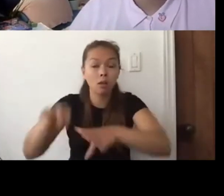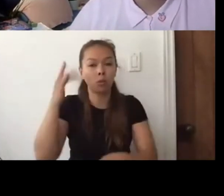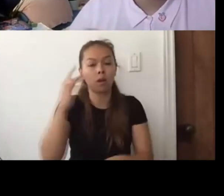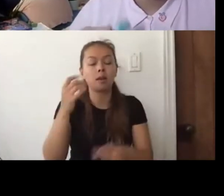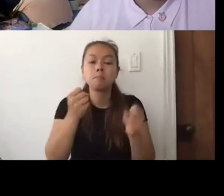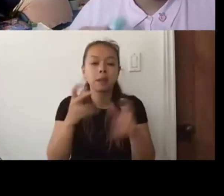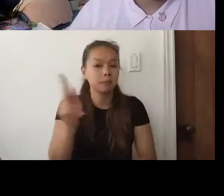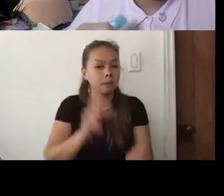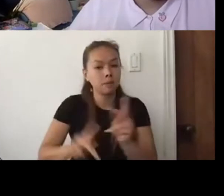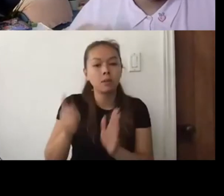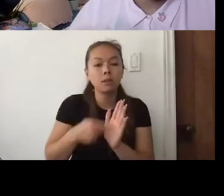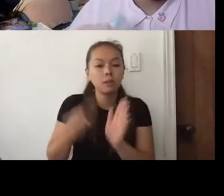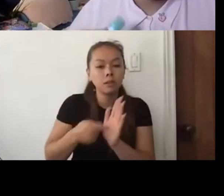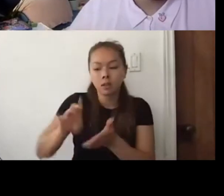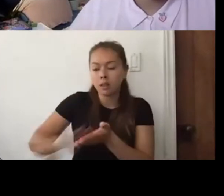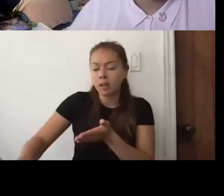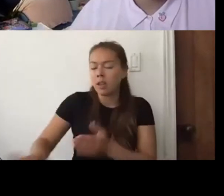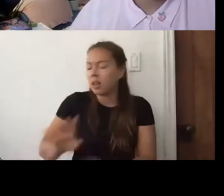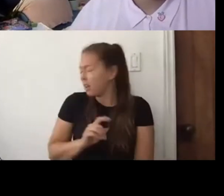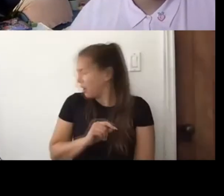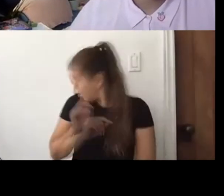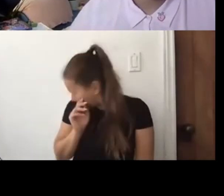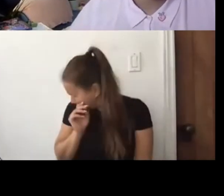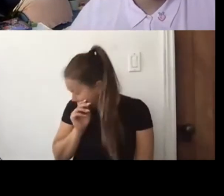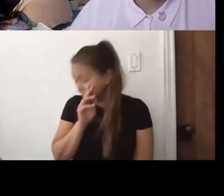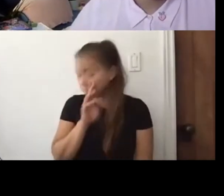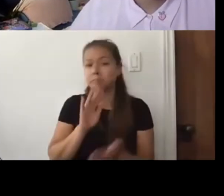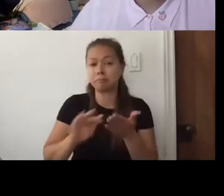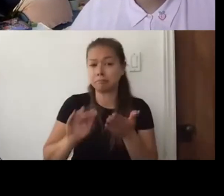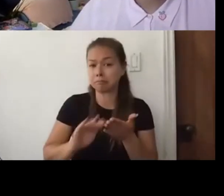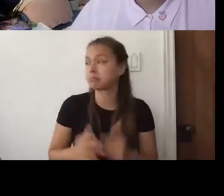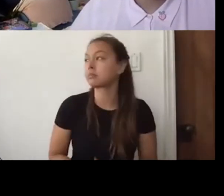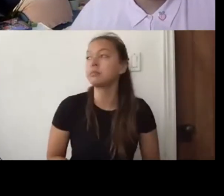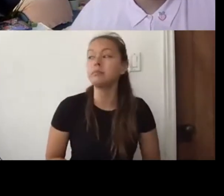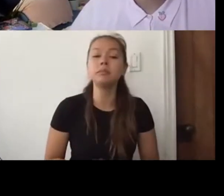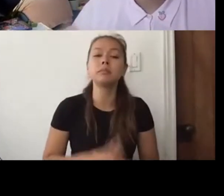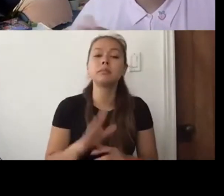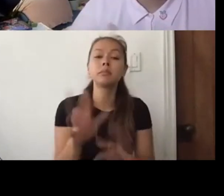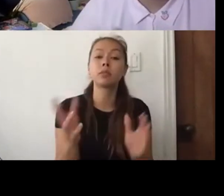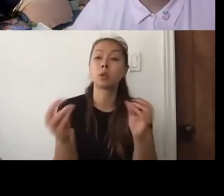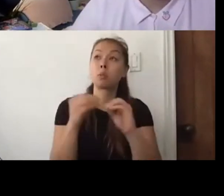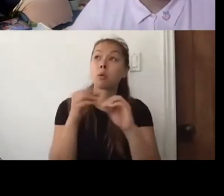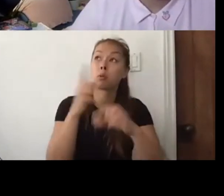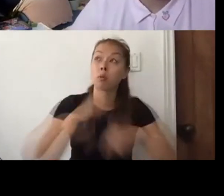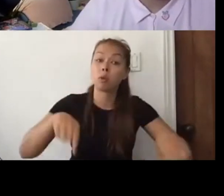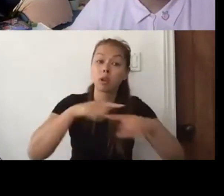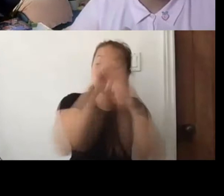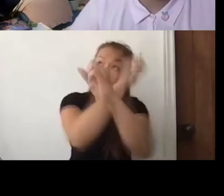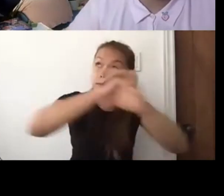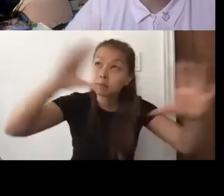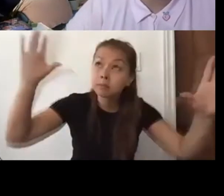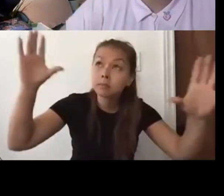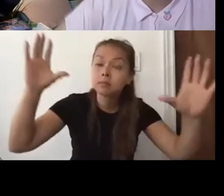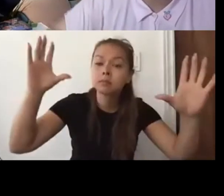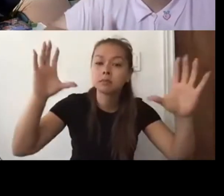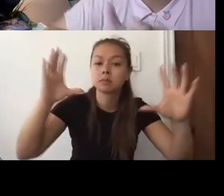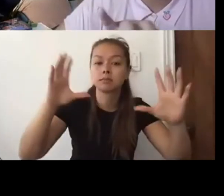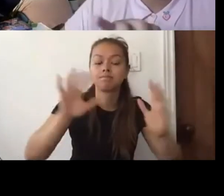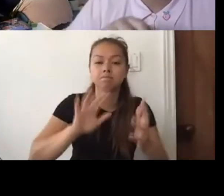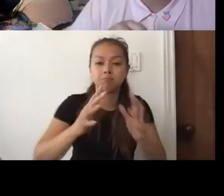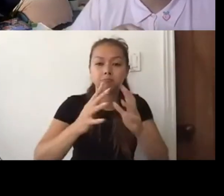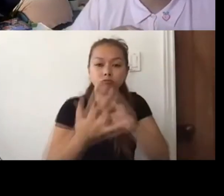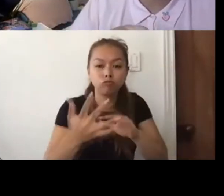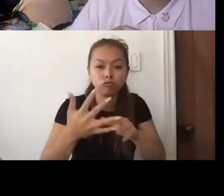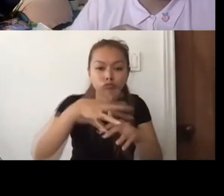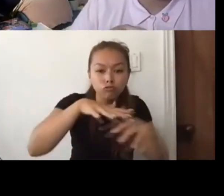really, really, really hope that the more that we learn about intersectionality and the more that we learn about all of the unique intricacies, like those little puzzle pieces